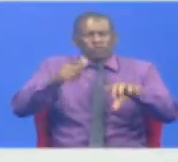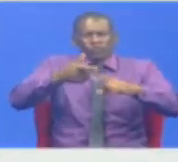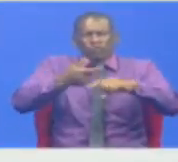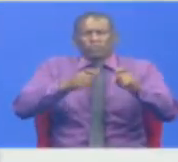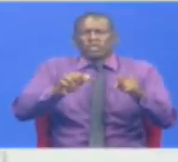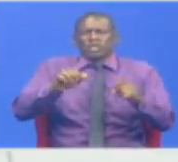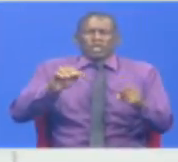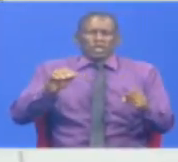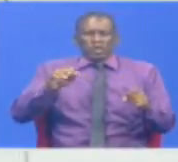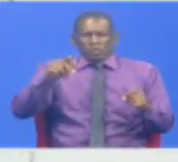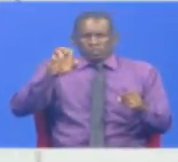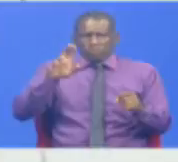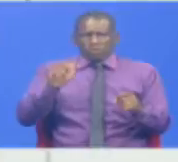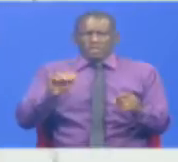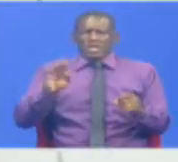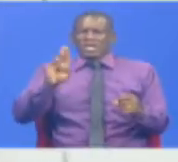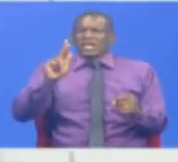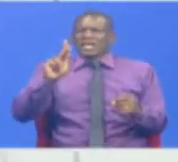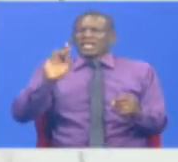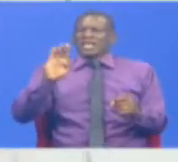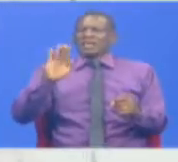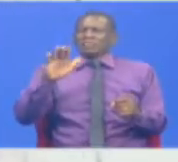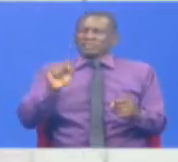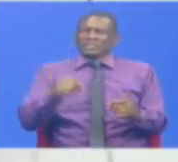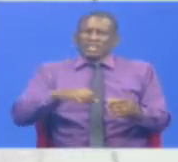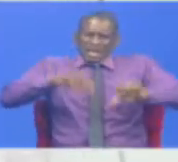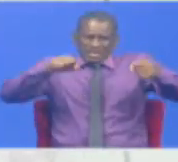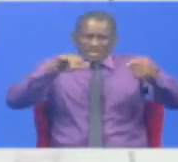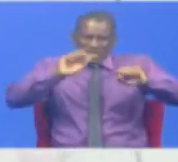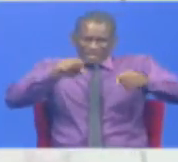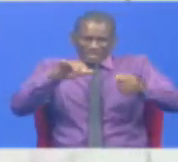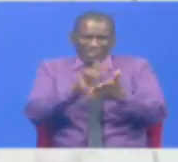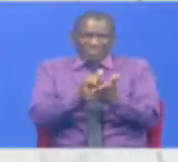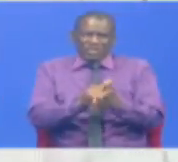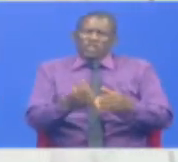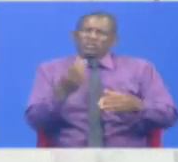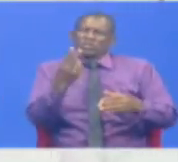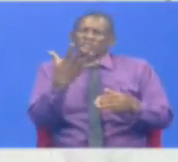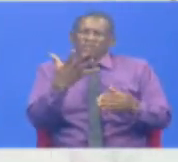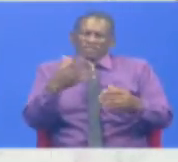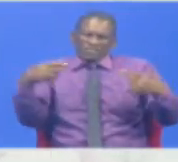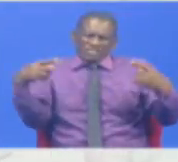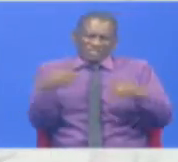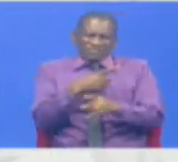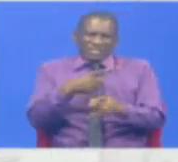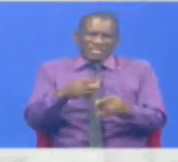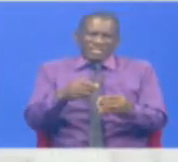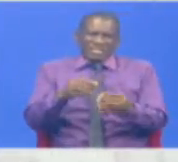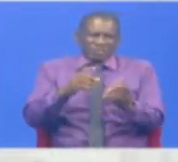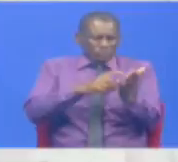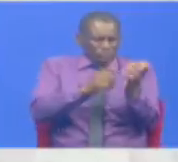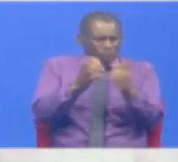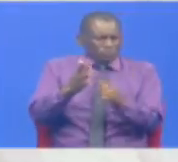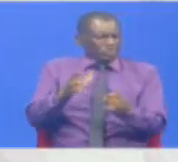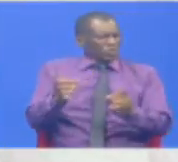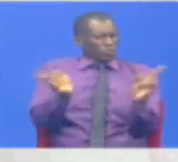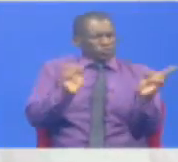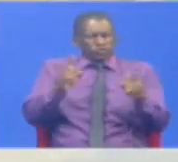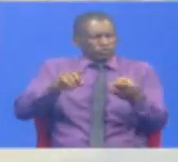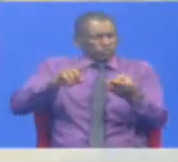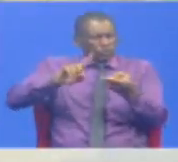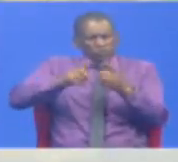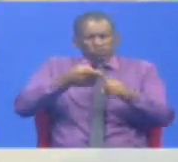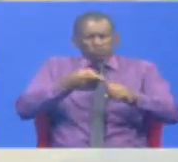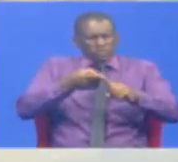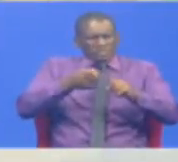Bernard Njiraini admitted that 25 samples of imported sanitizers failed to meet the alcohol content and had methanol.